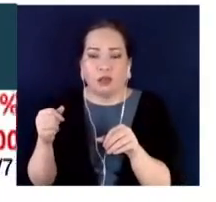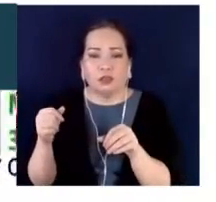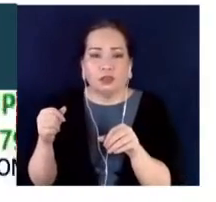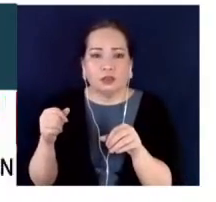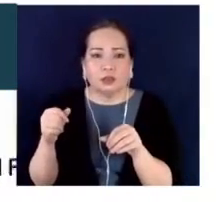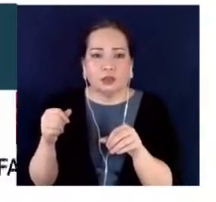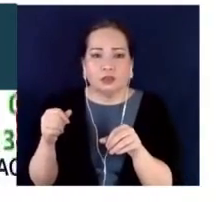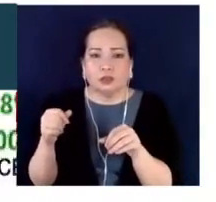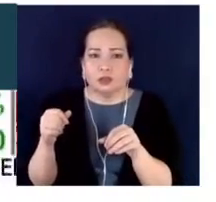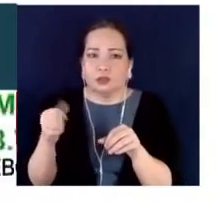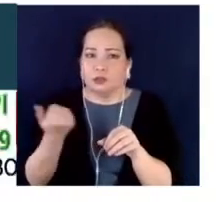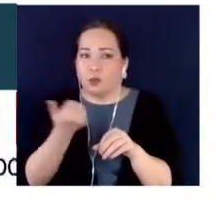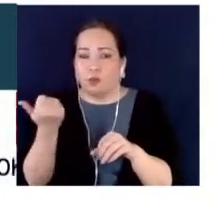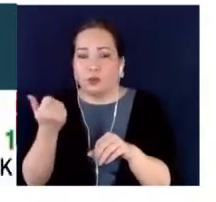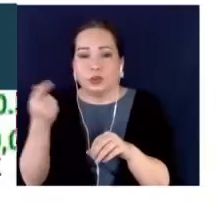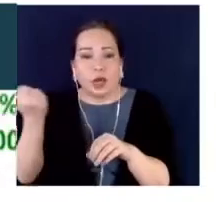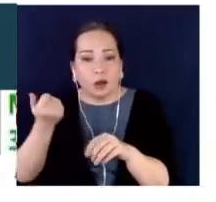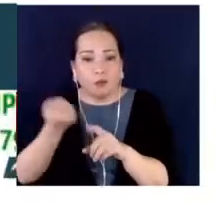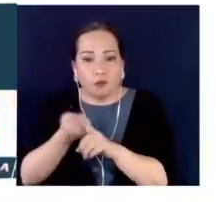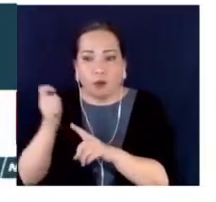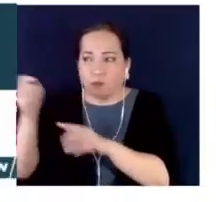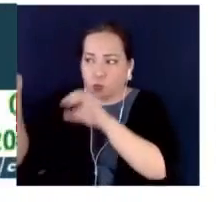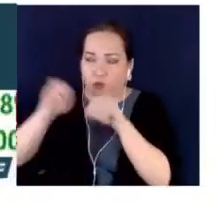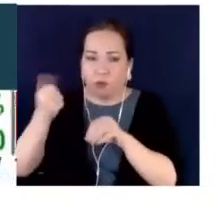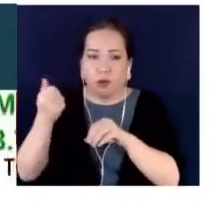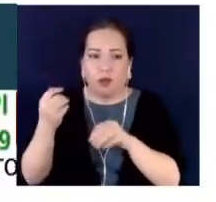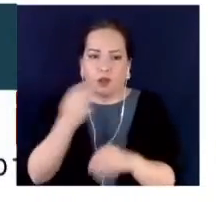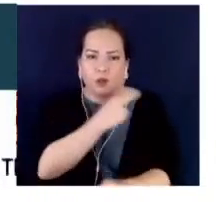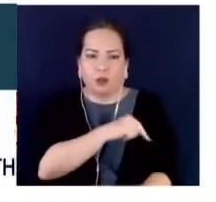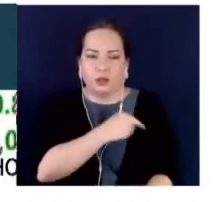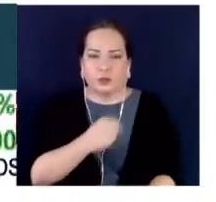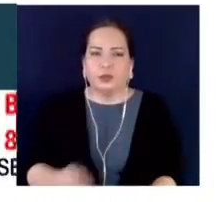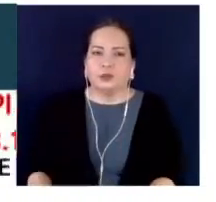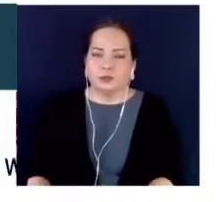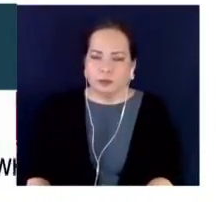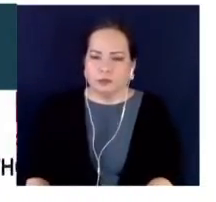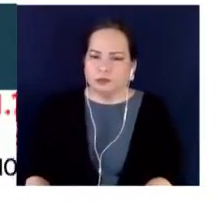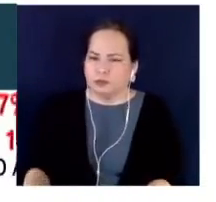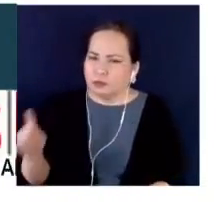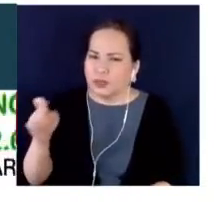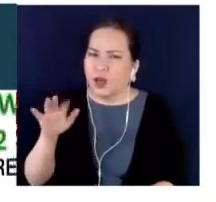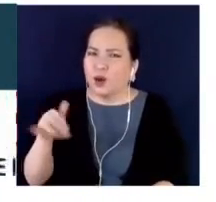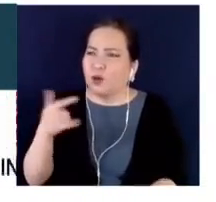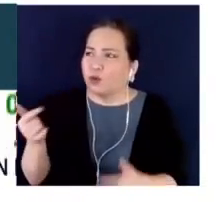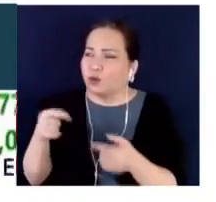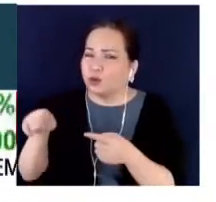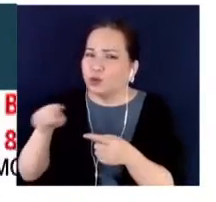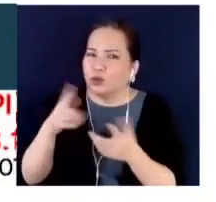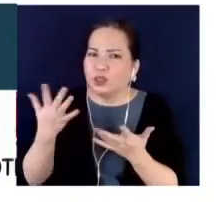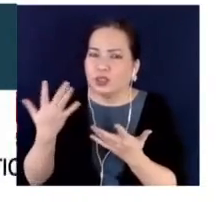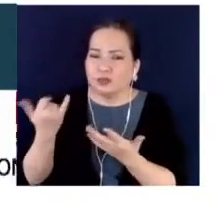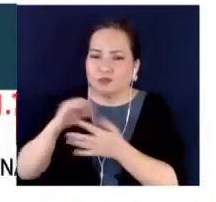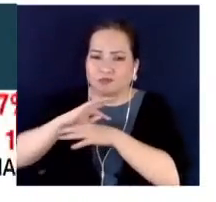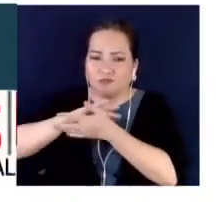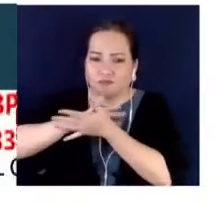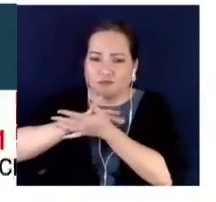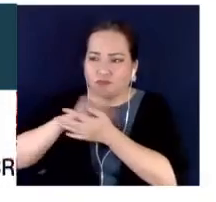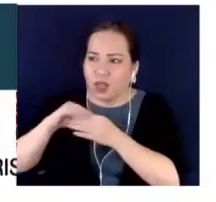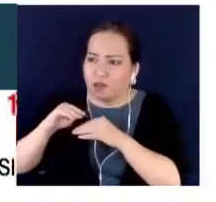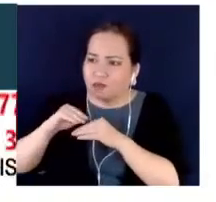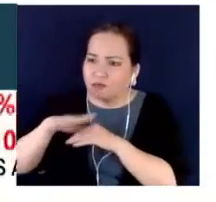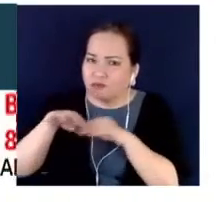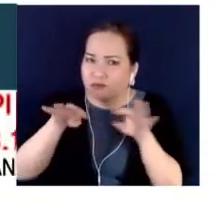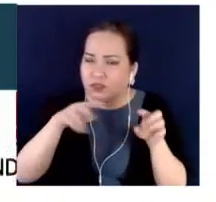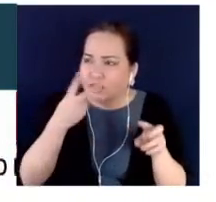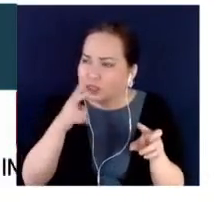being transferred from other hospitals. Dr. De Grano, how would you describe the nature of the infections that you've been seeing? Are they